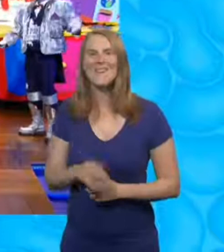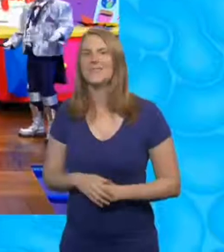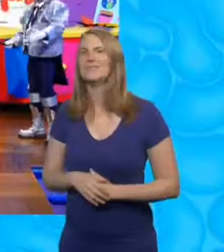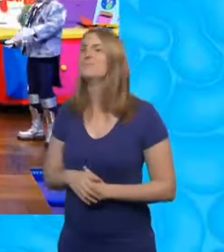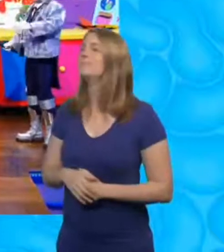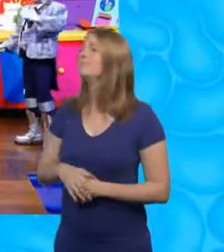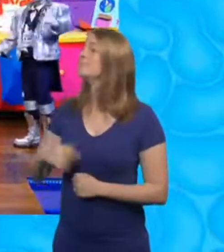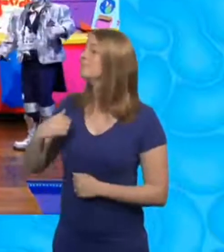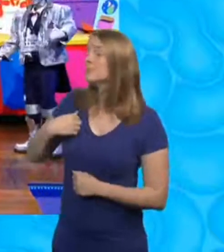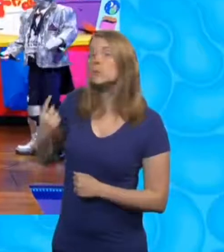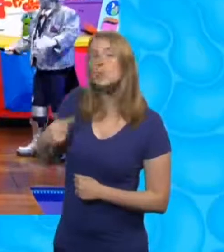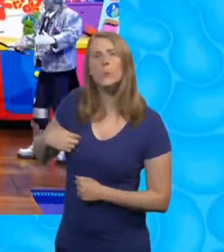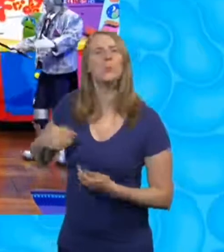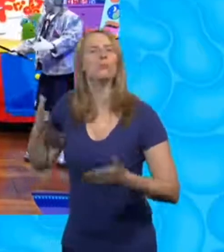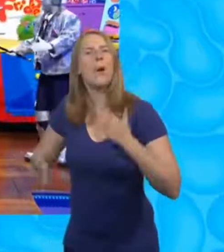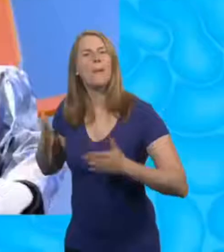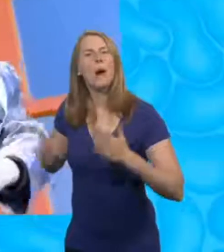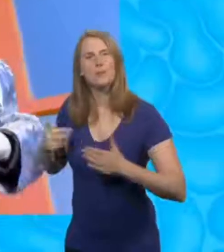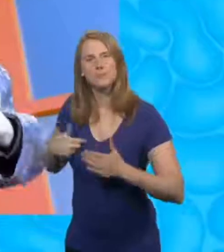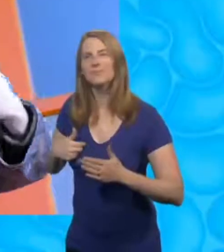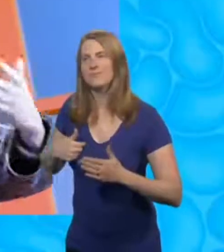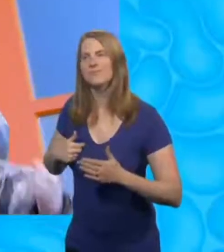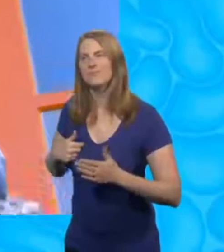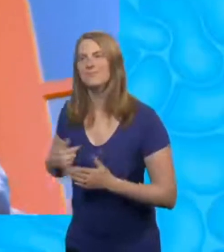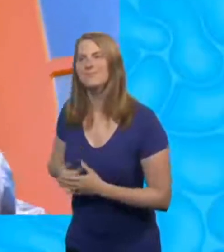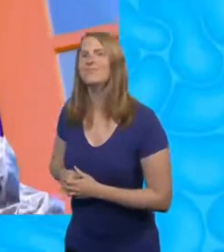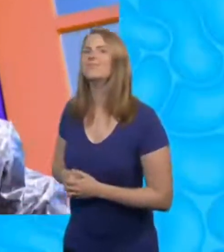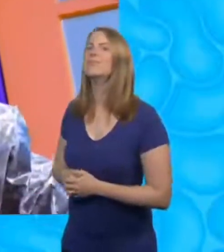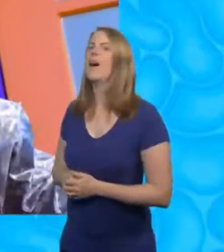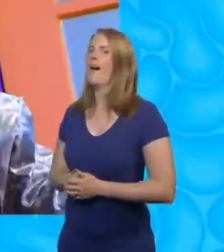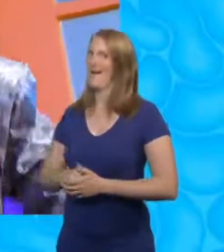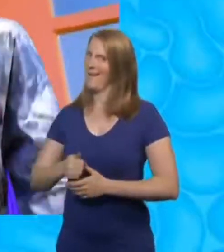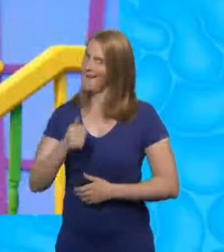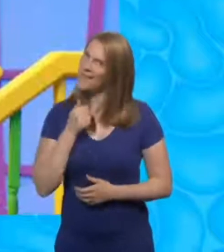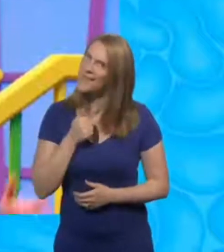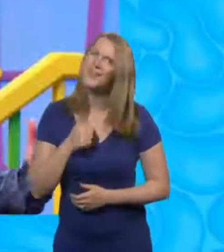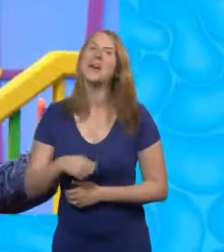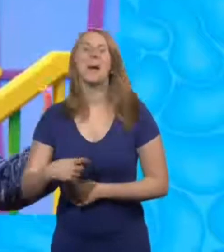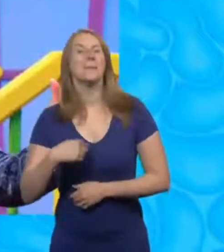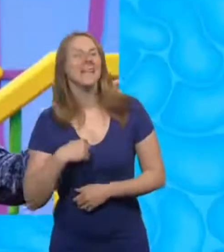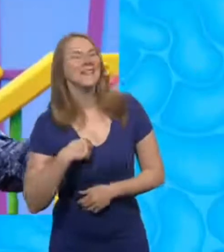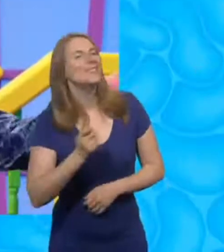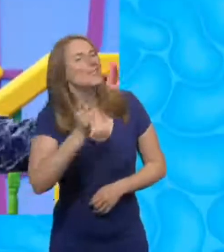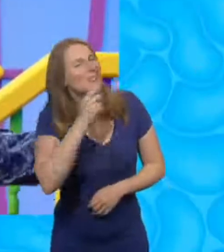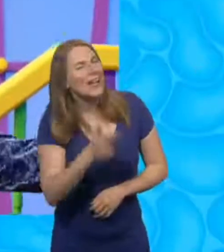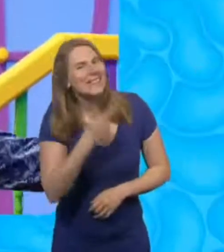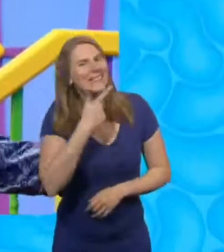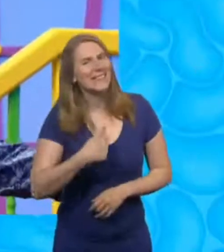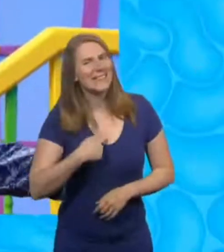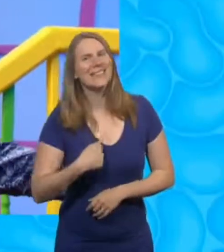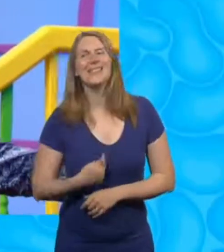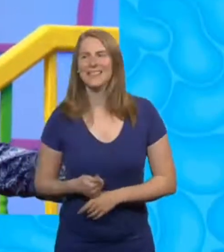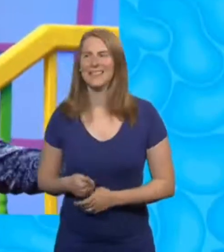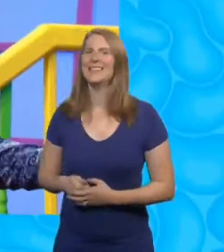Hello! And allow us to introduce ourselves. I am Robert the Robot. Yes, and I am Justin